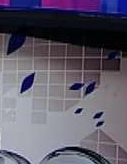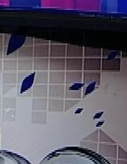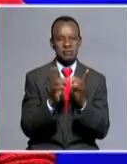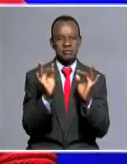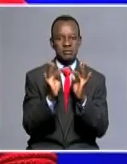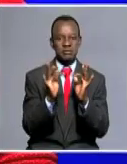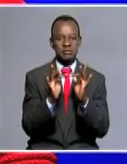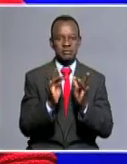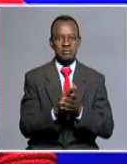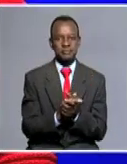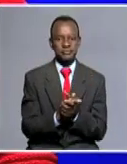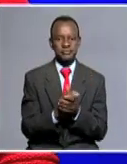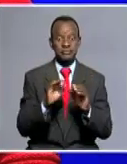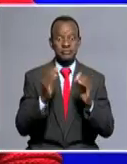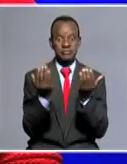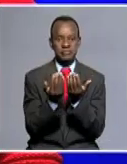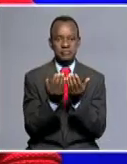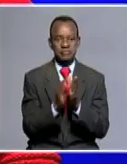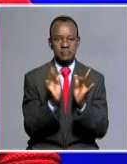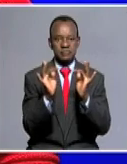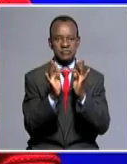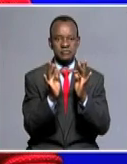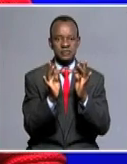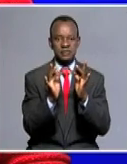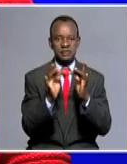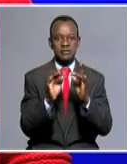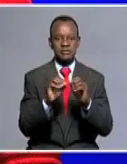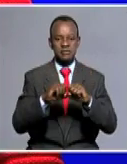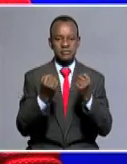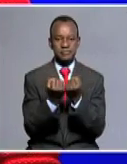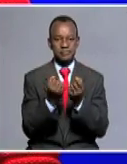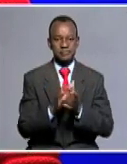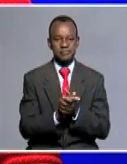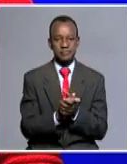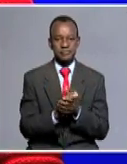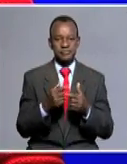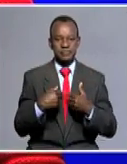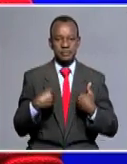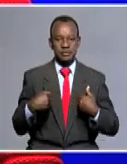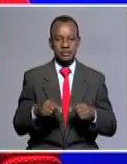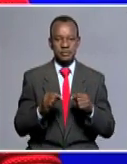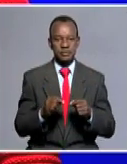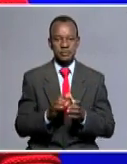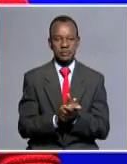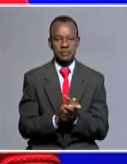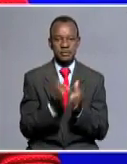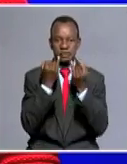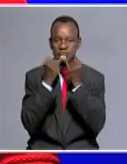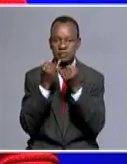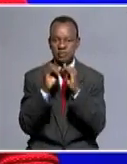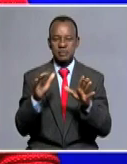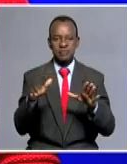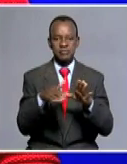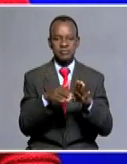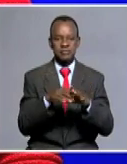Global Internet Society. We're here to serve the local members of the Internet Society who reside